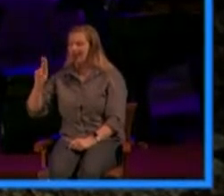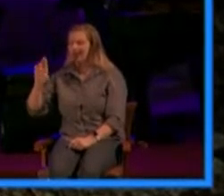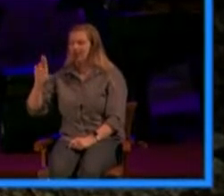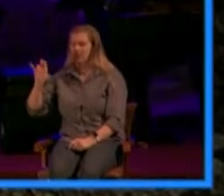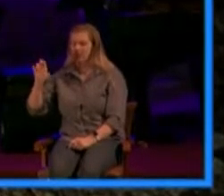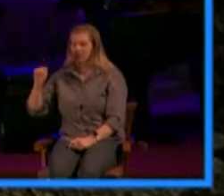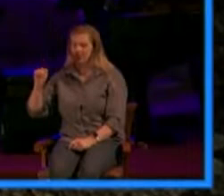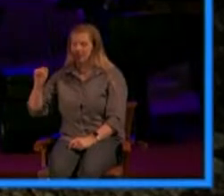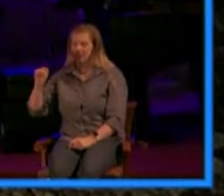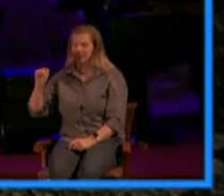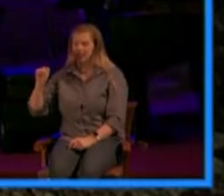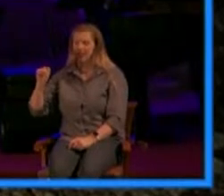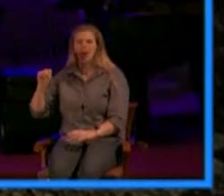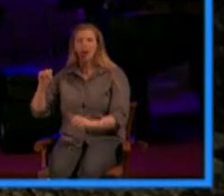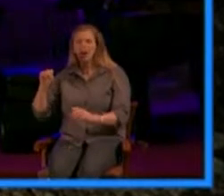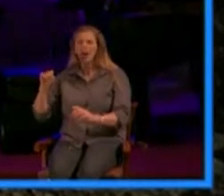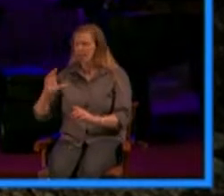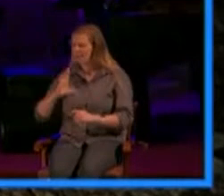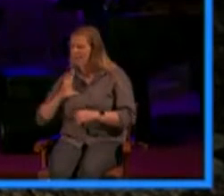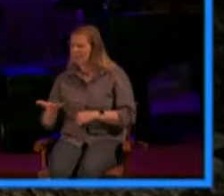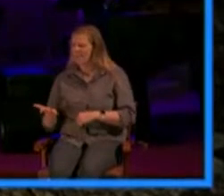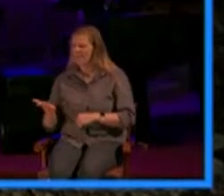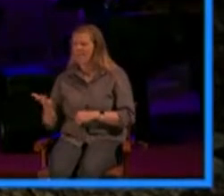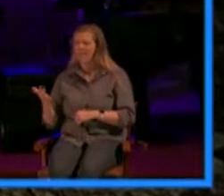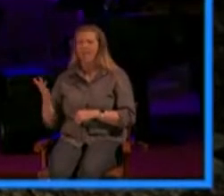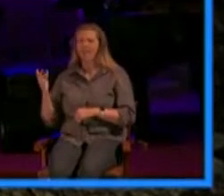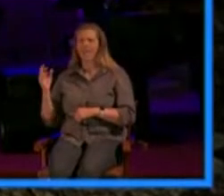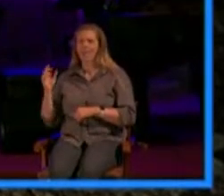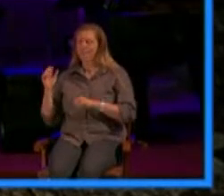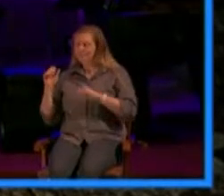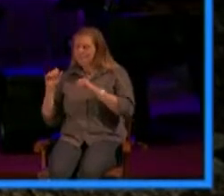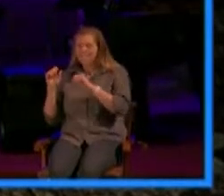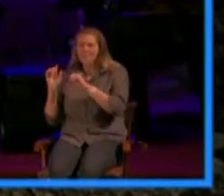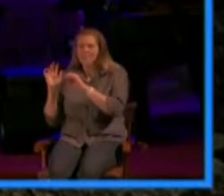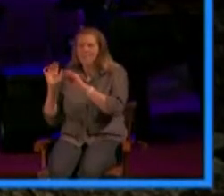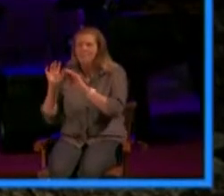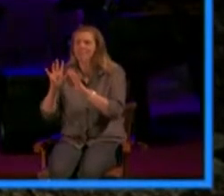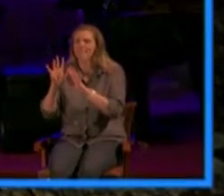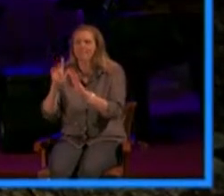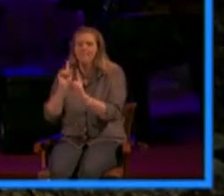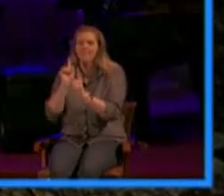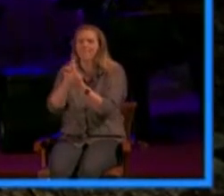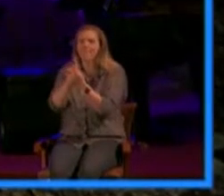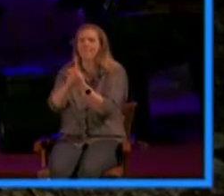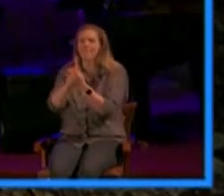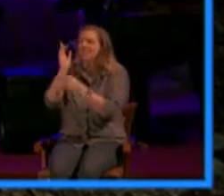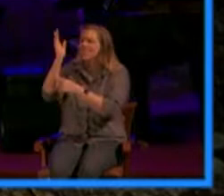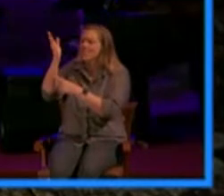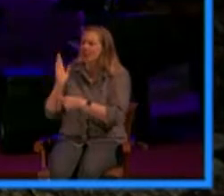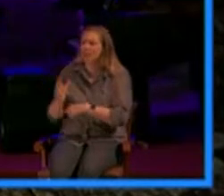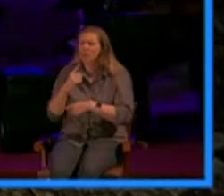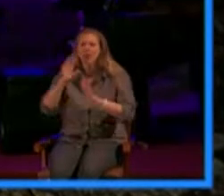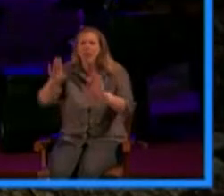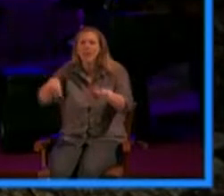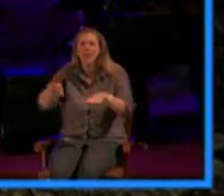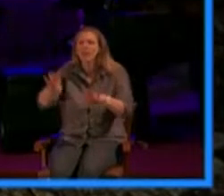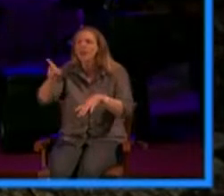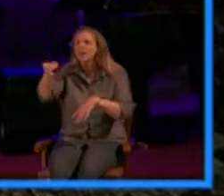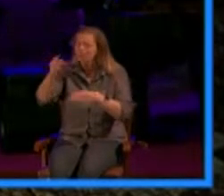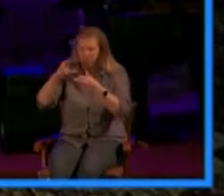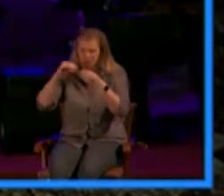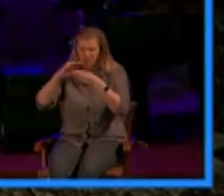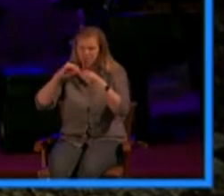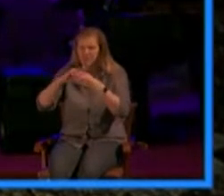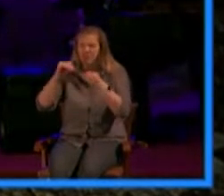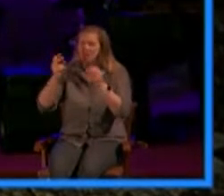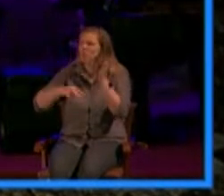people and proclaiming in Jesus the resurrection from the dead. And they arrested them. They put them in custody